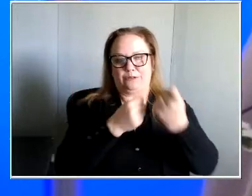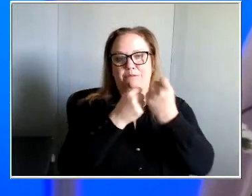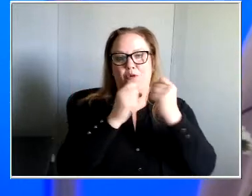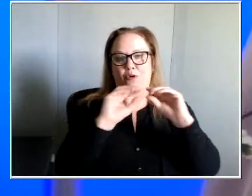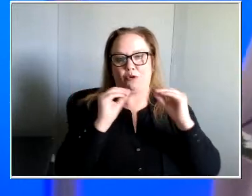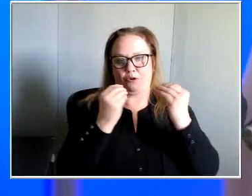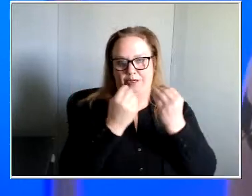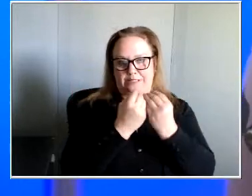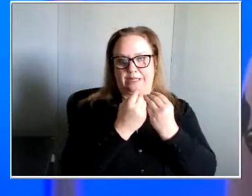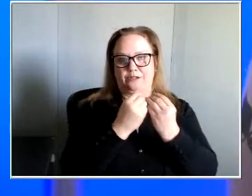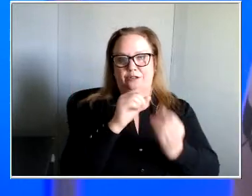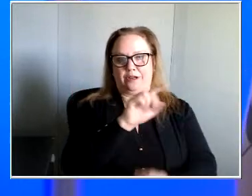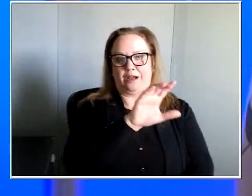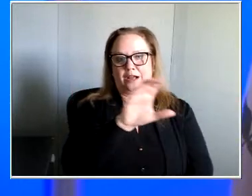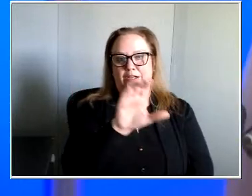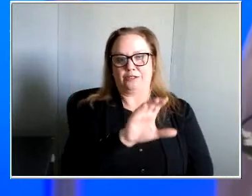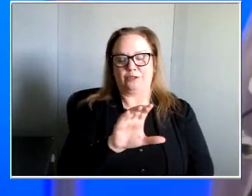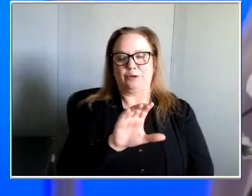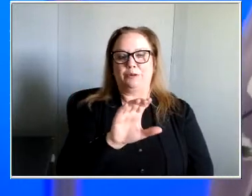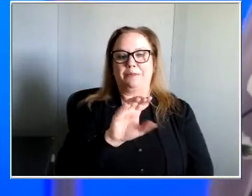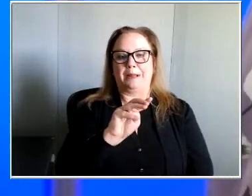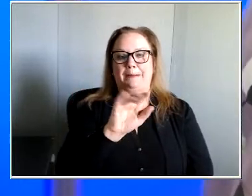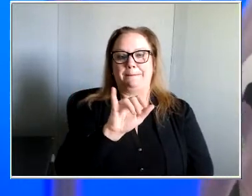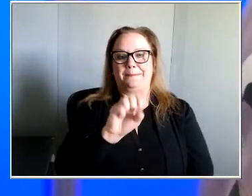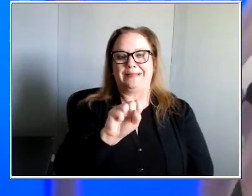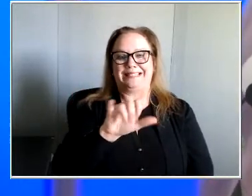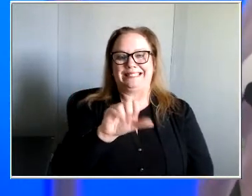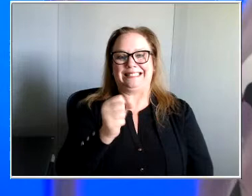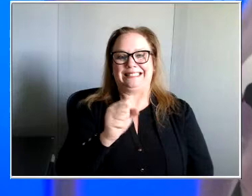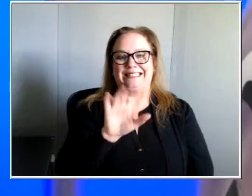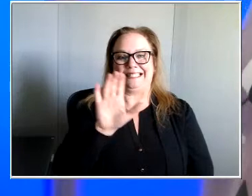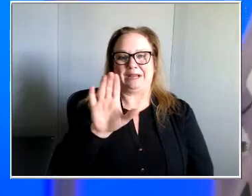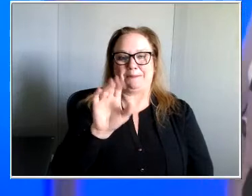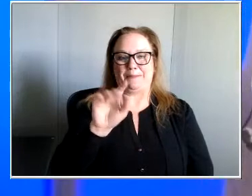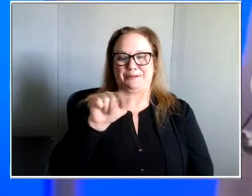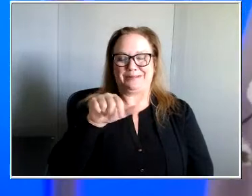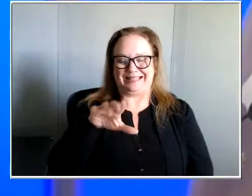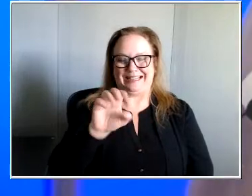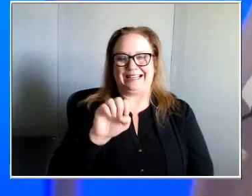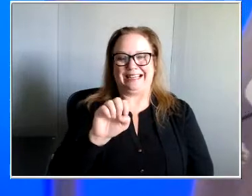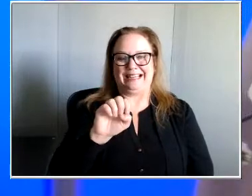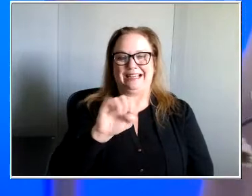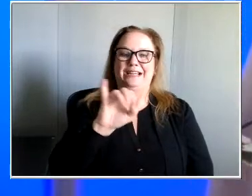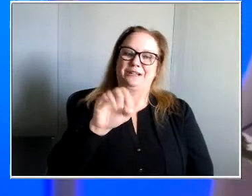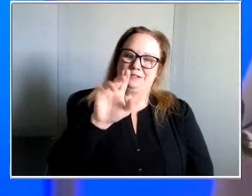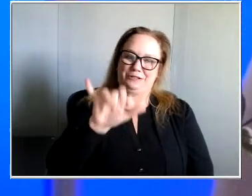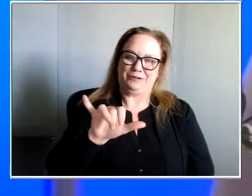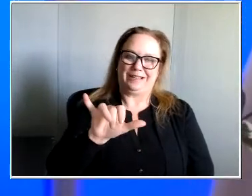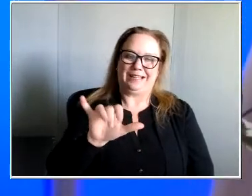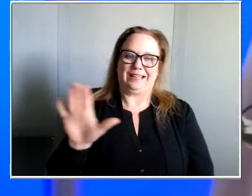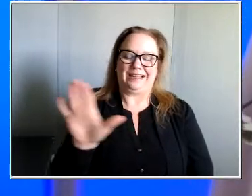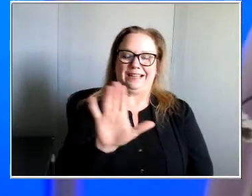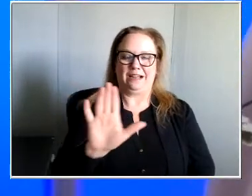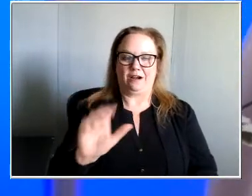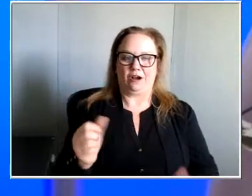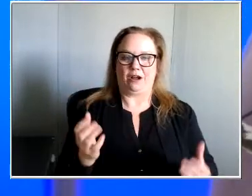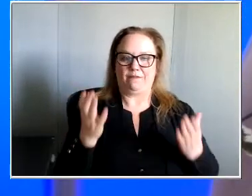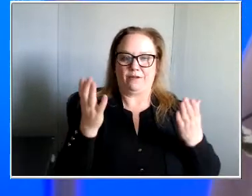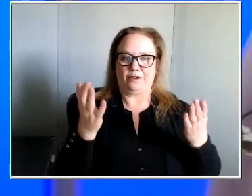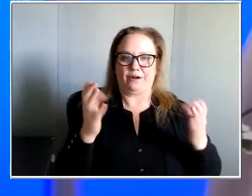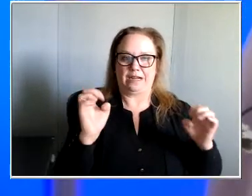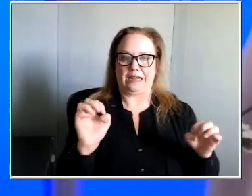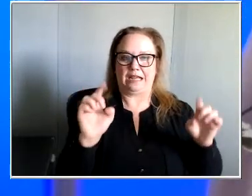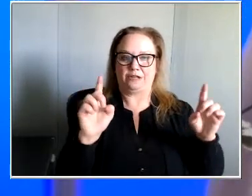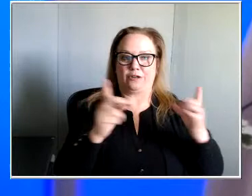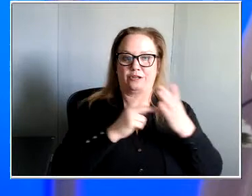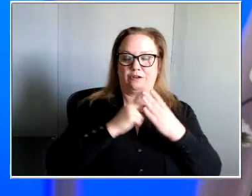on Zoom, Missy and the great folks over at Missy's Boutique, or Judy and the folks at Missy's Boutique, offer educational